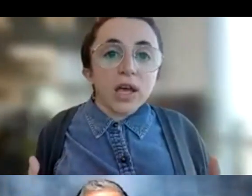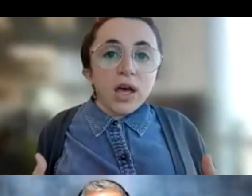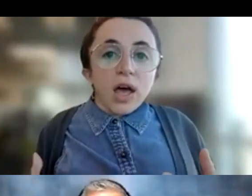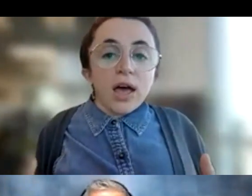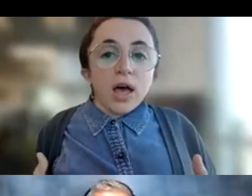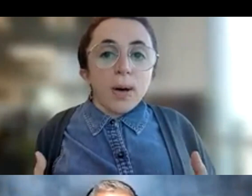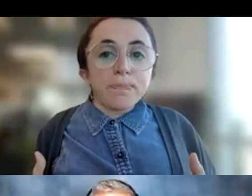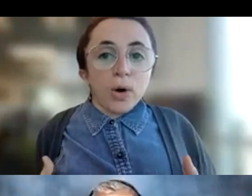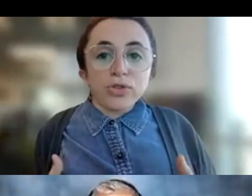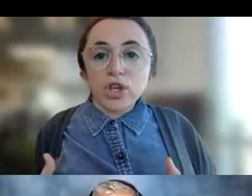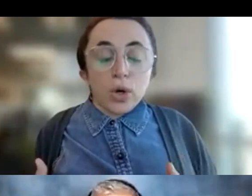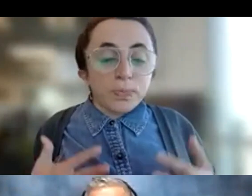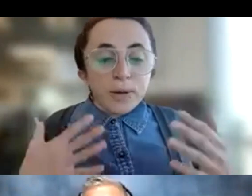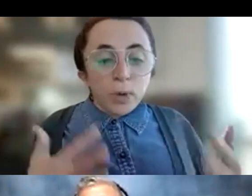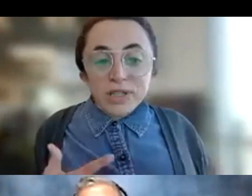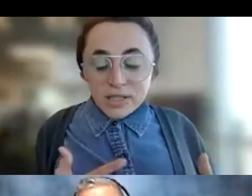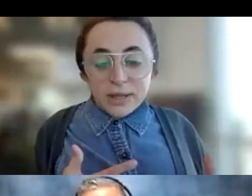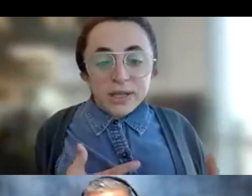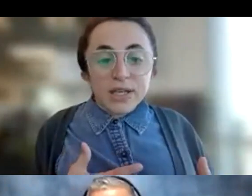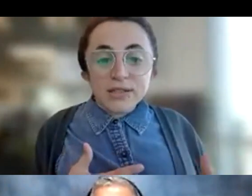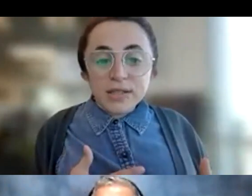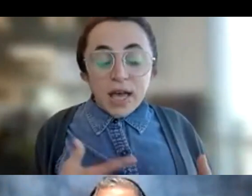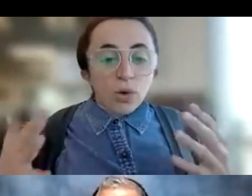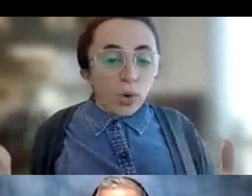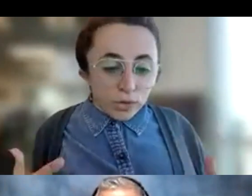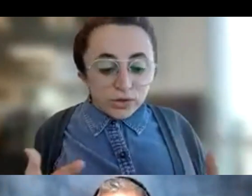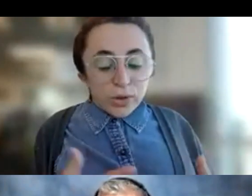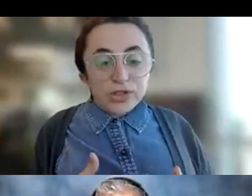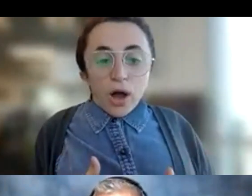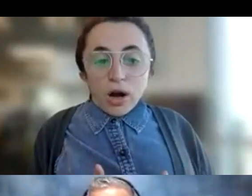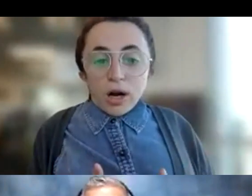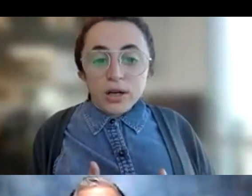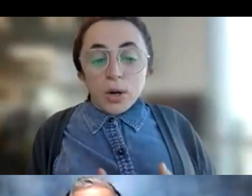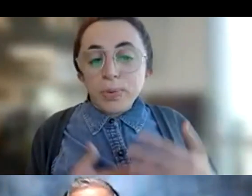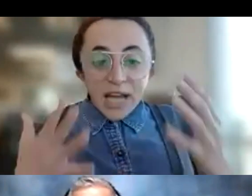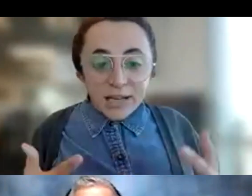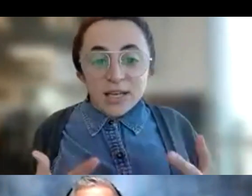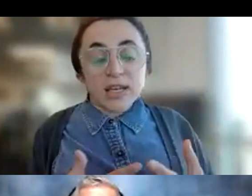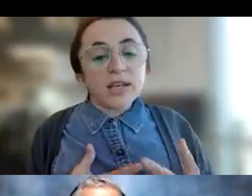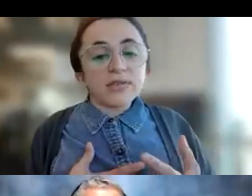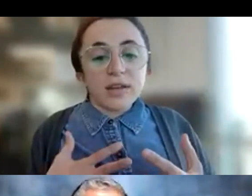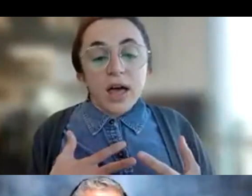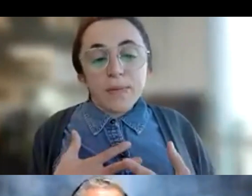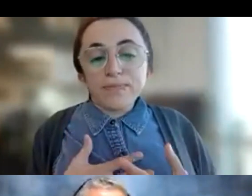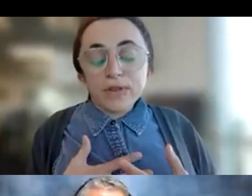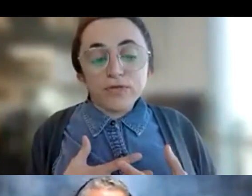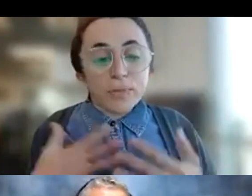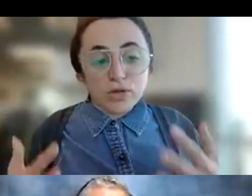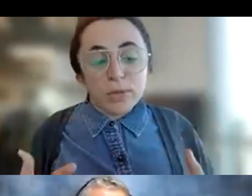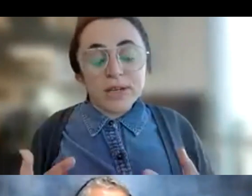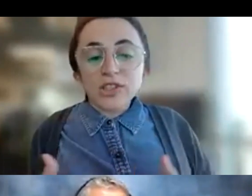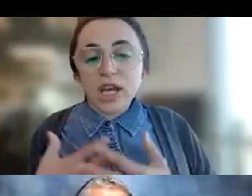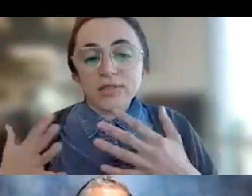that both, people with disabilities and older adults are protected, that